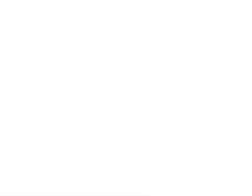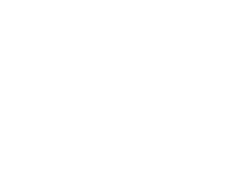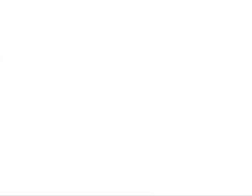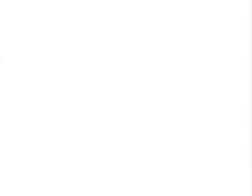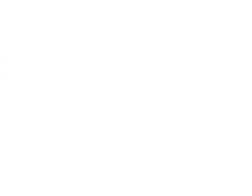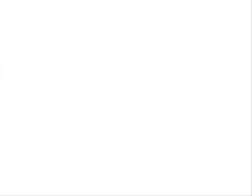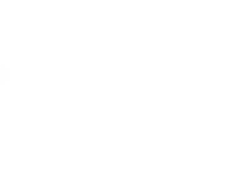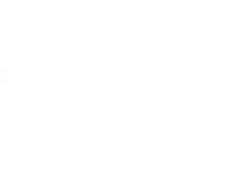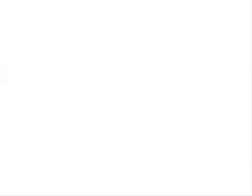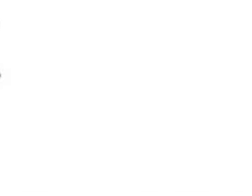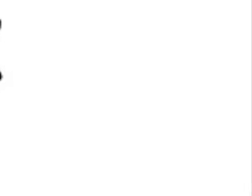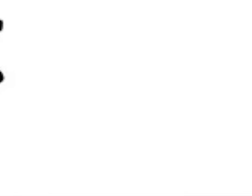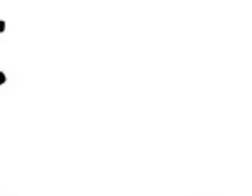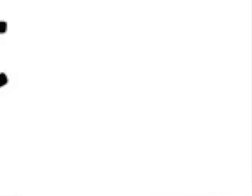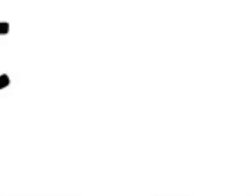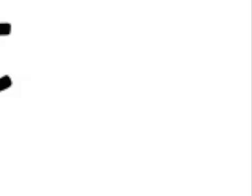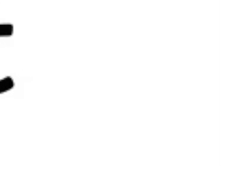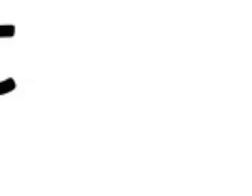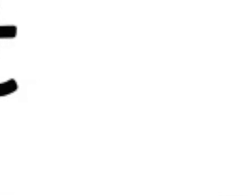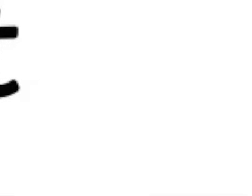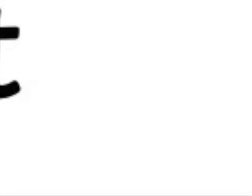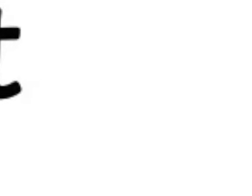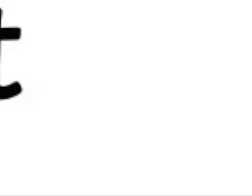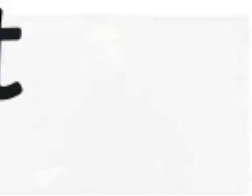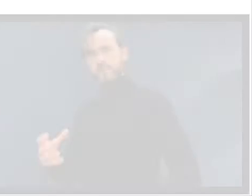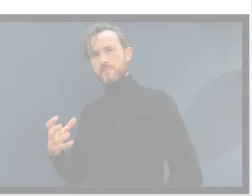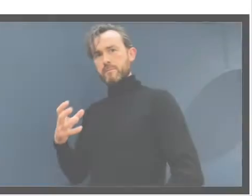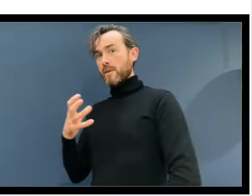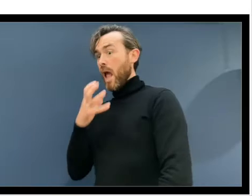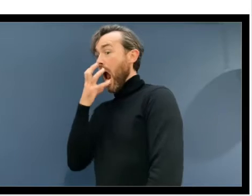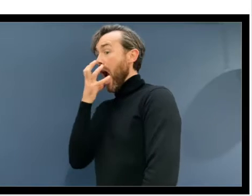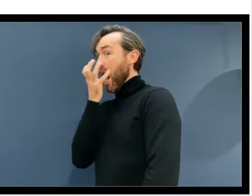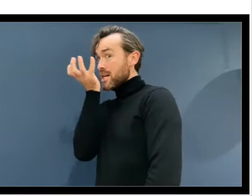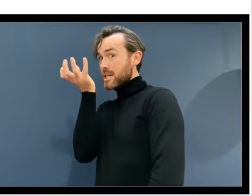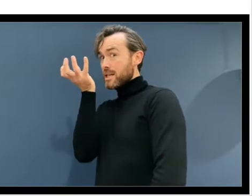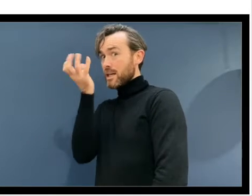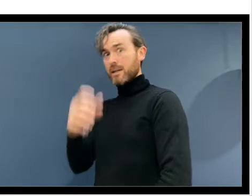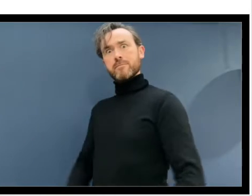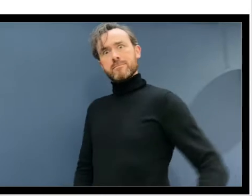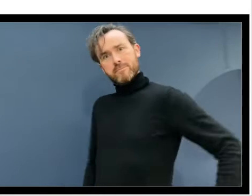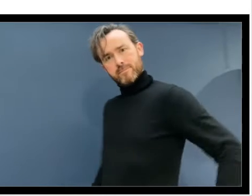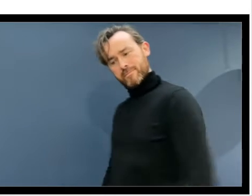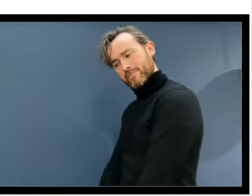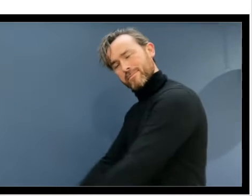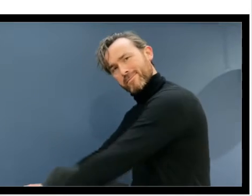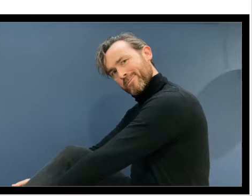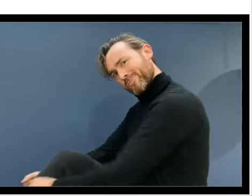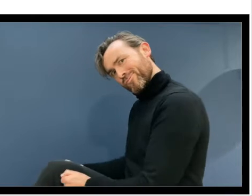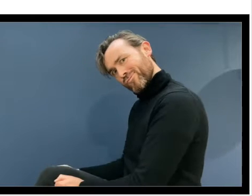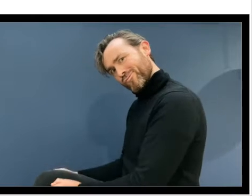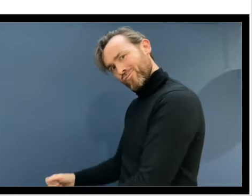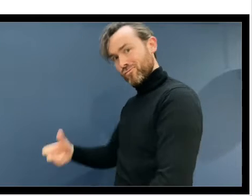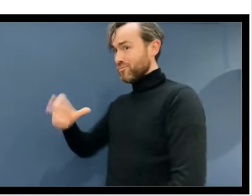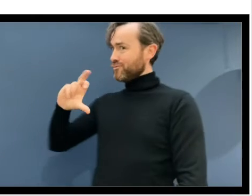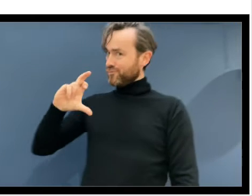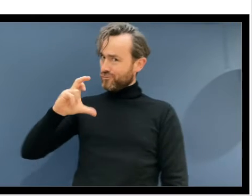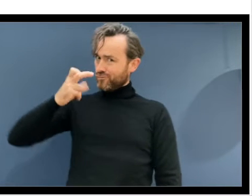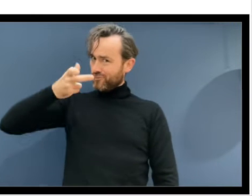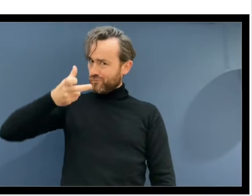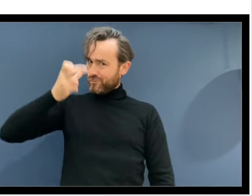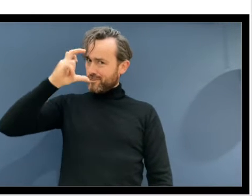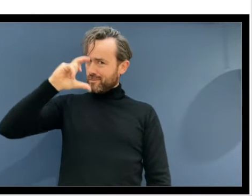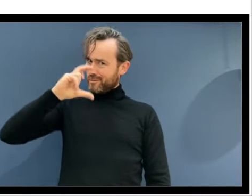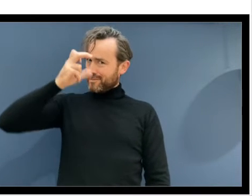Are we ready? And off we go. A is for apple. B is for boot.